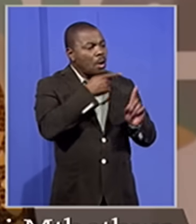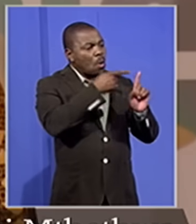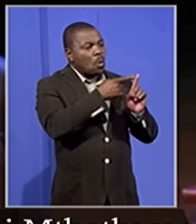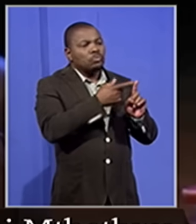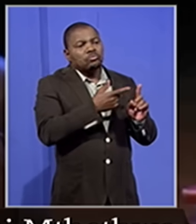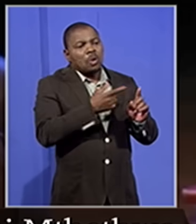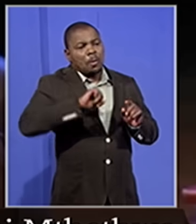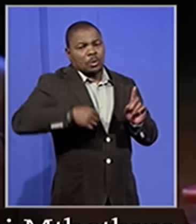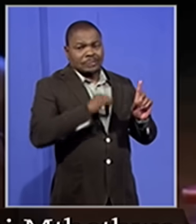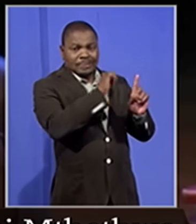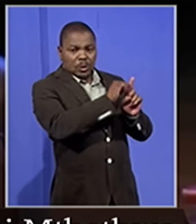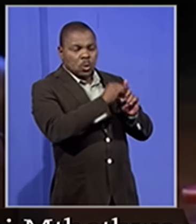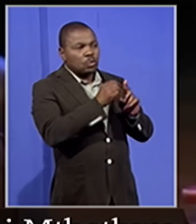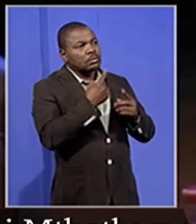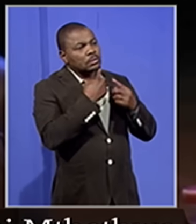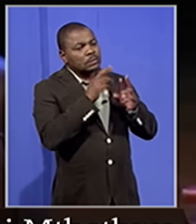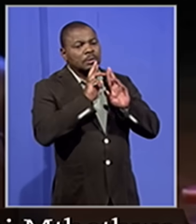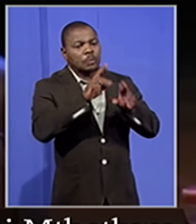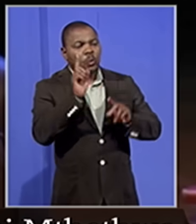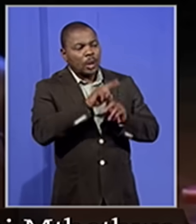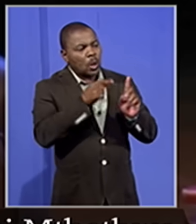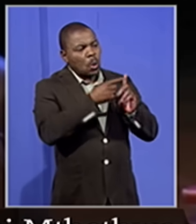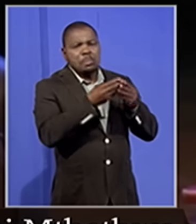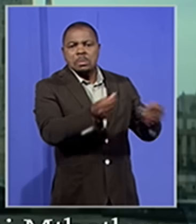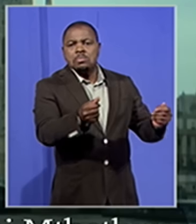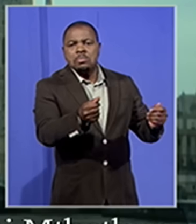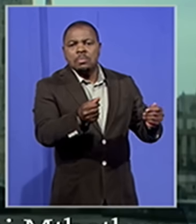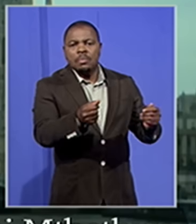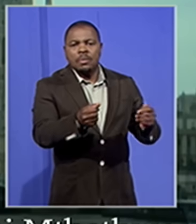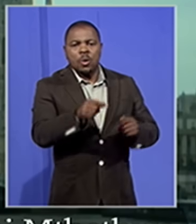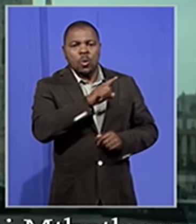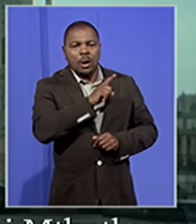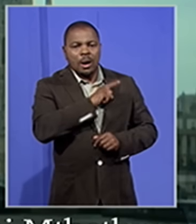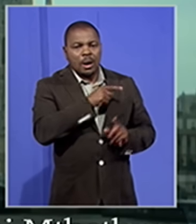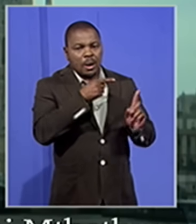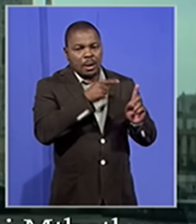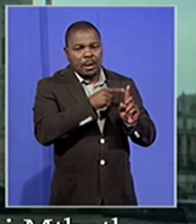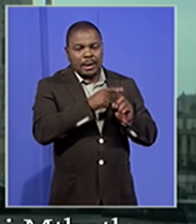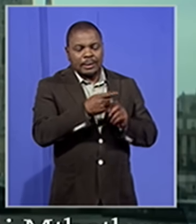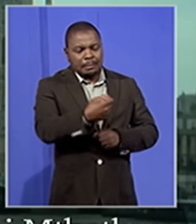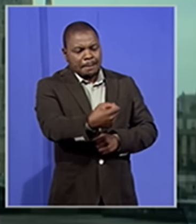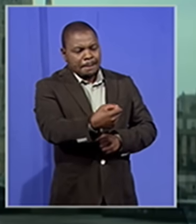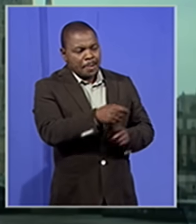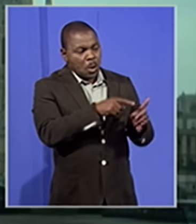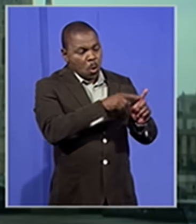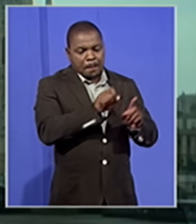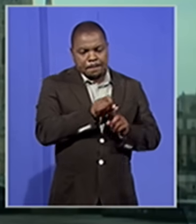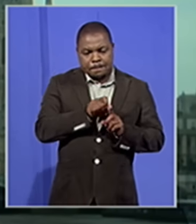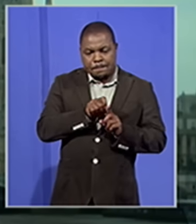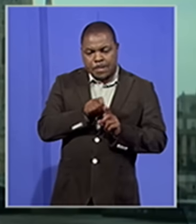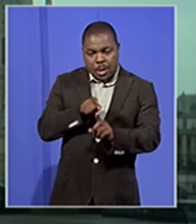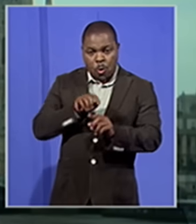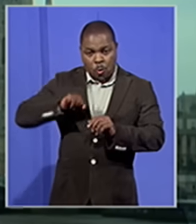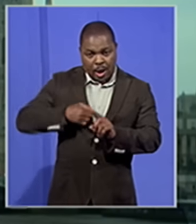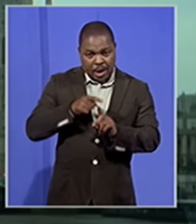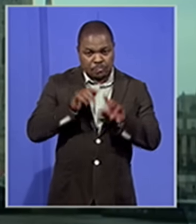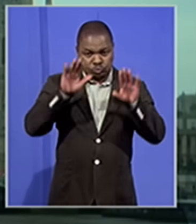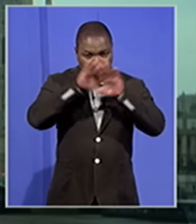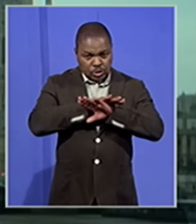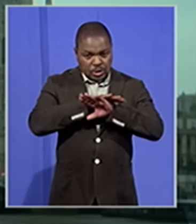wife on Monday after she reportedly received a worrying text message from him in the evening, according to